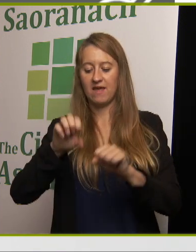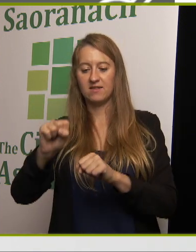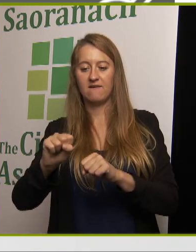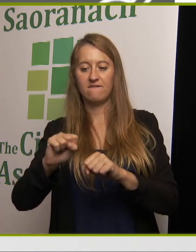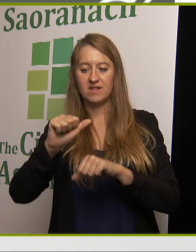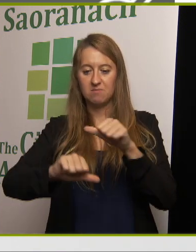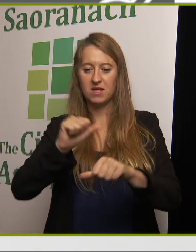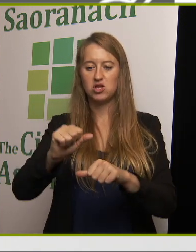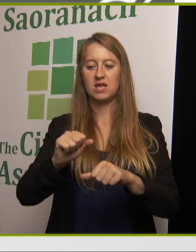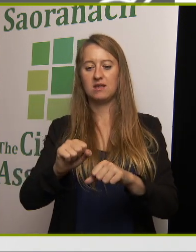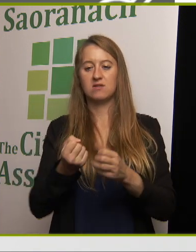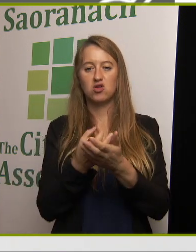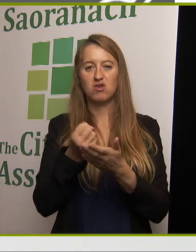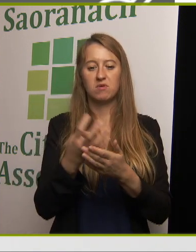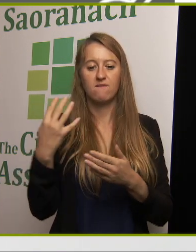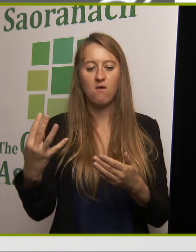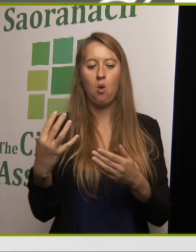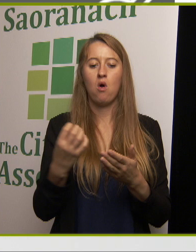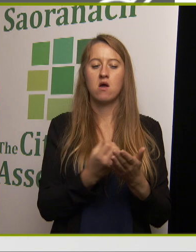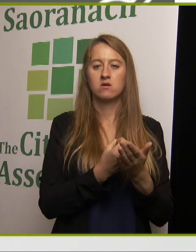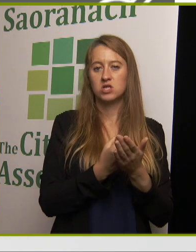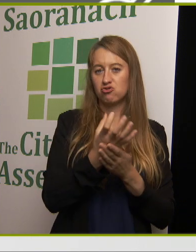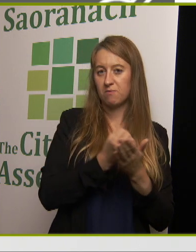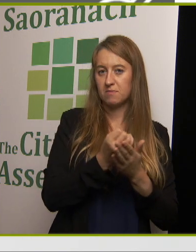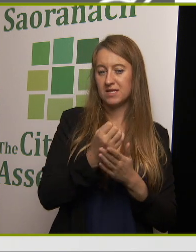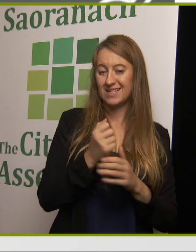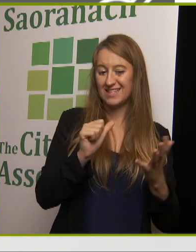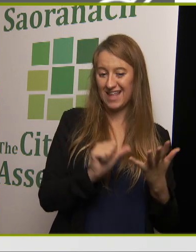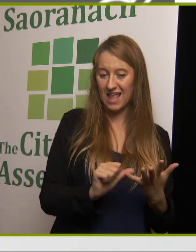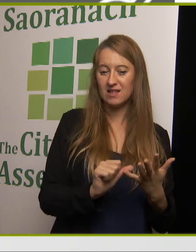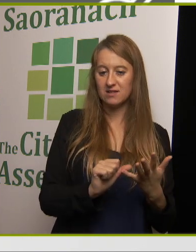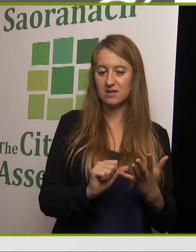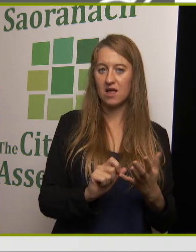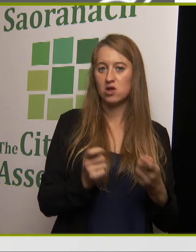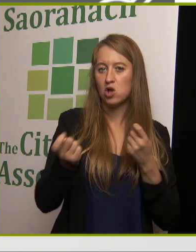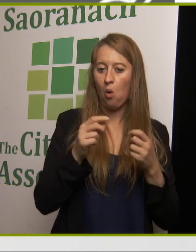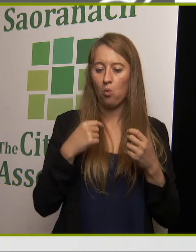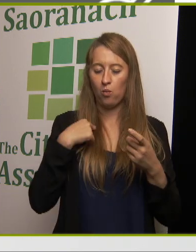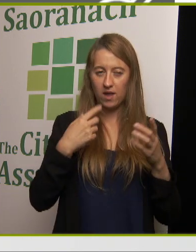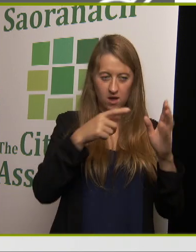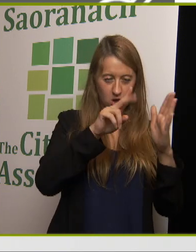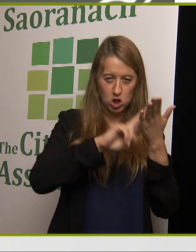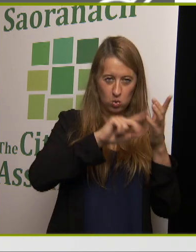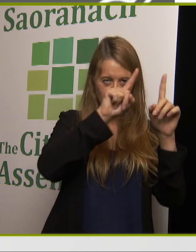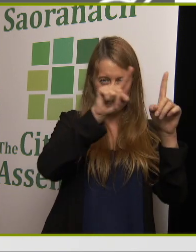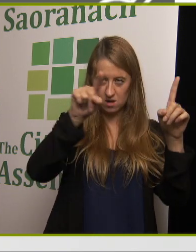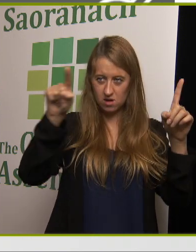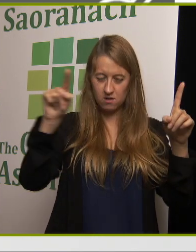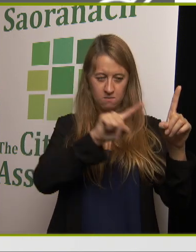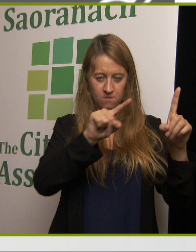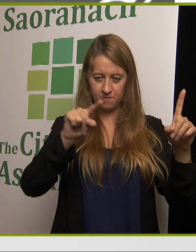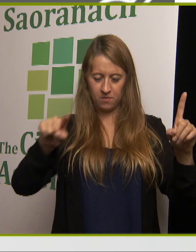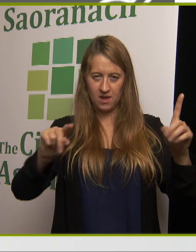and 6. So these are the condition of them. And we also measure the pressures on them. And we measure them underneath each one of these. So something you might